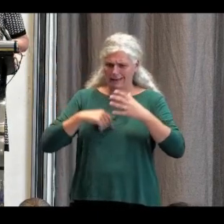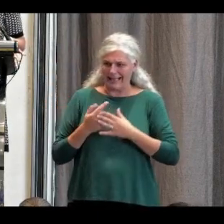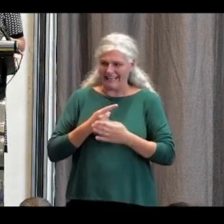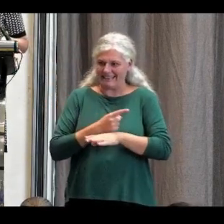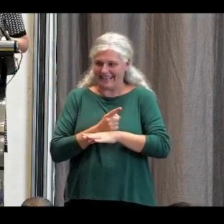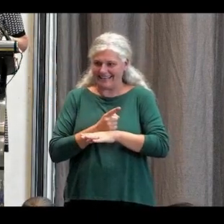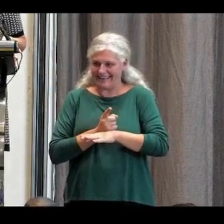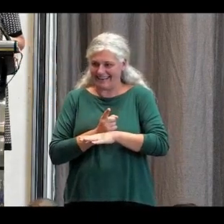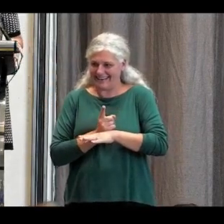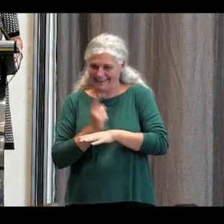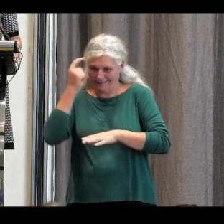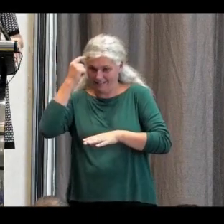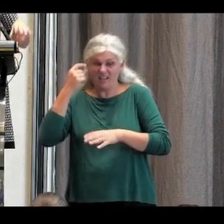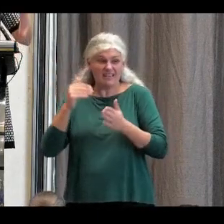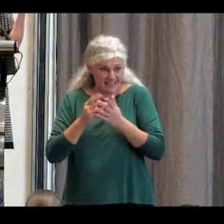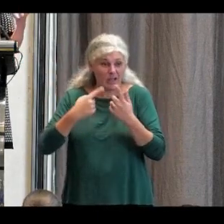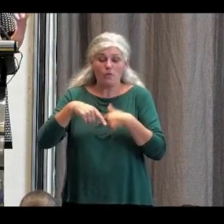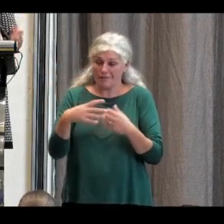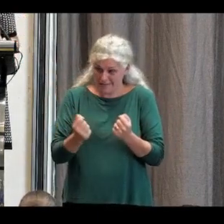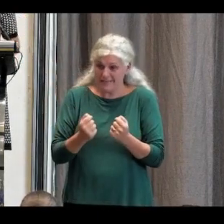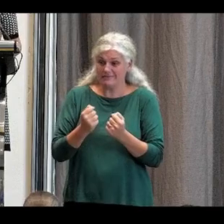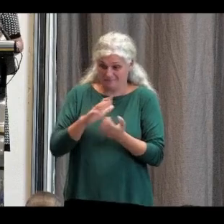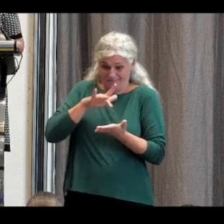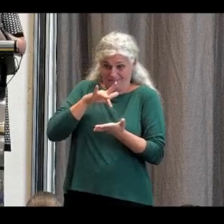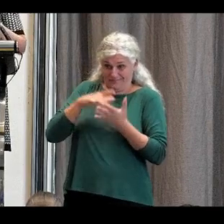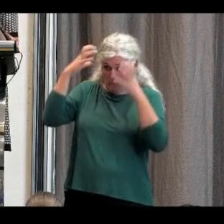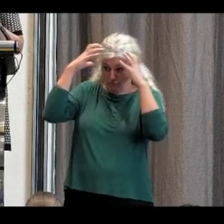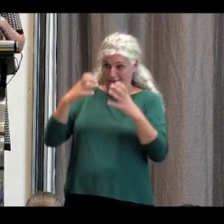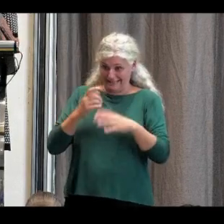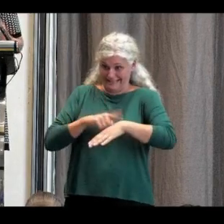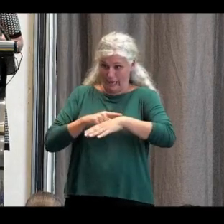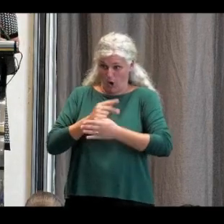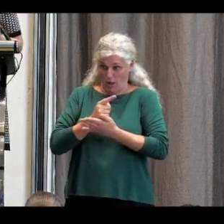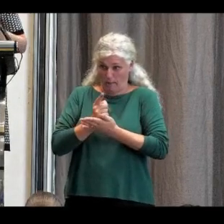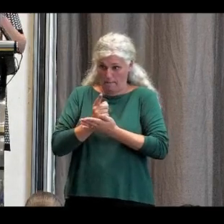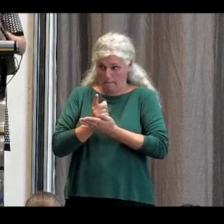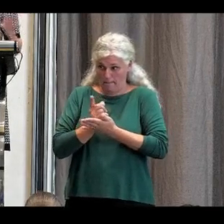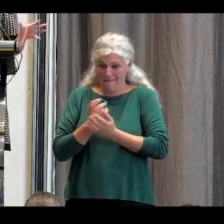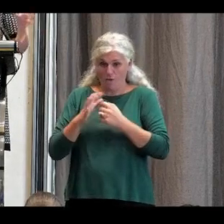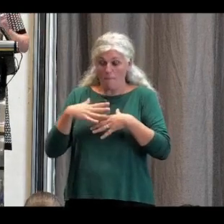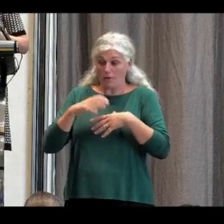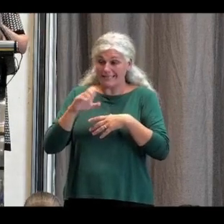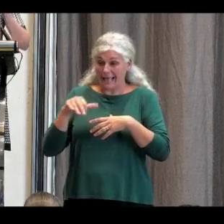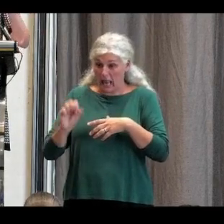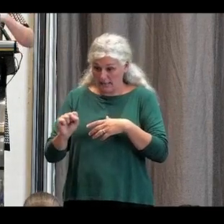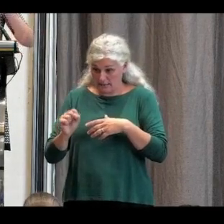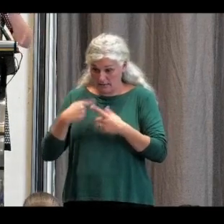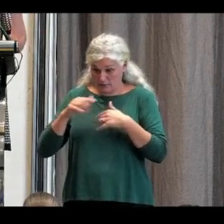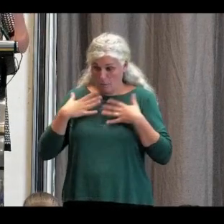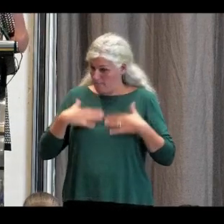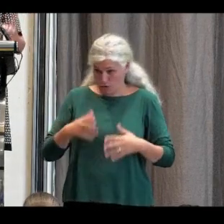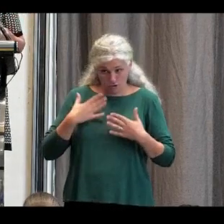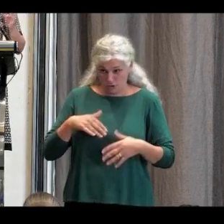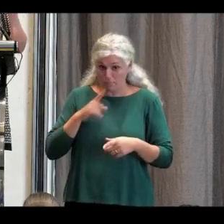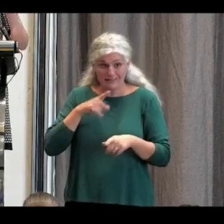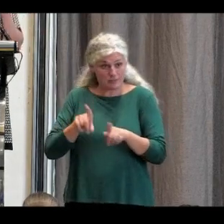ticking. And yes, we do have a central brain clock, and most of our cells, not only in our body but also in